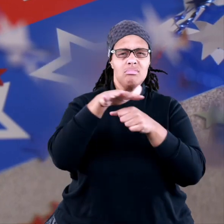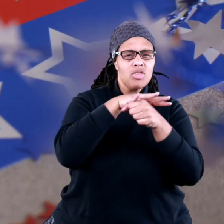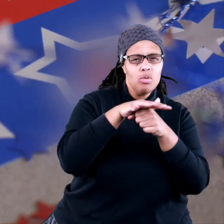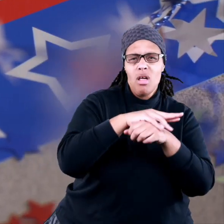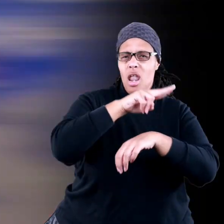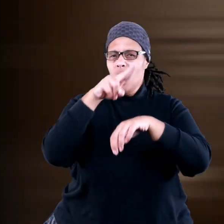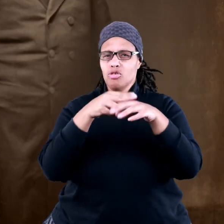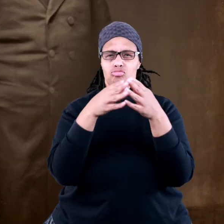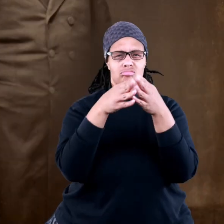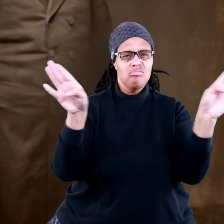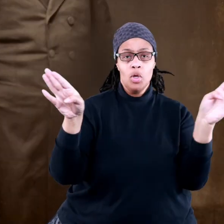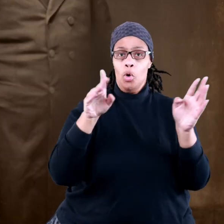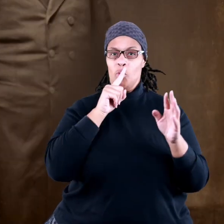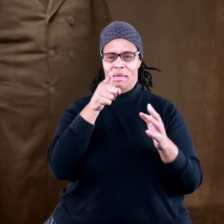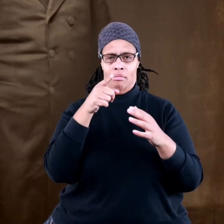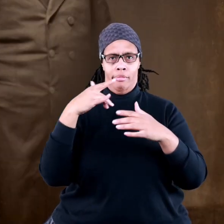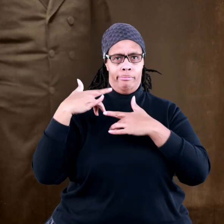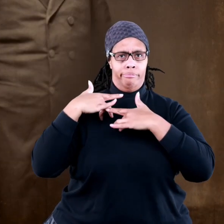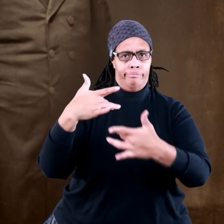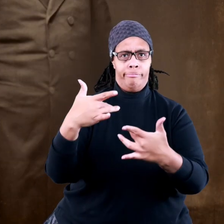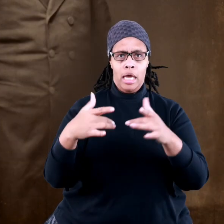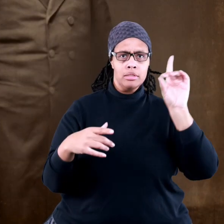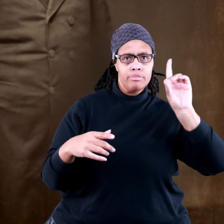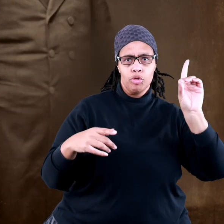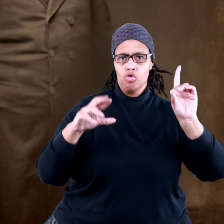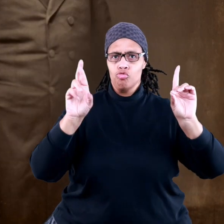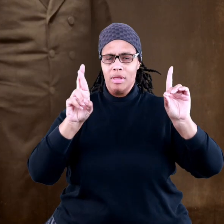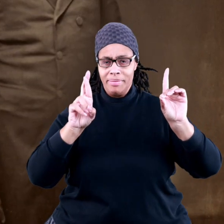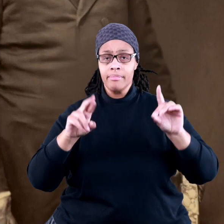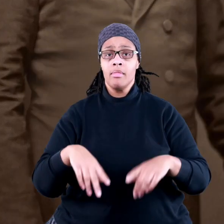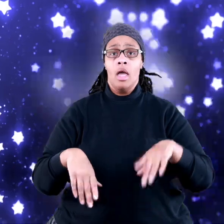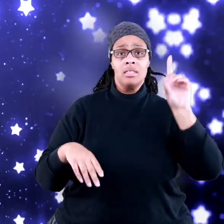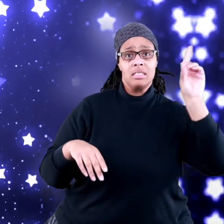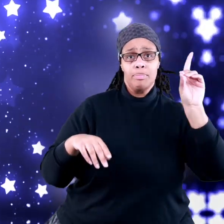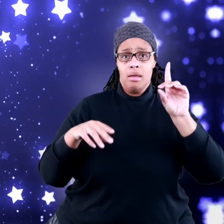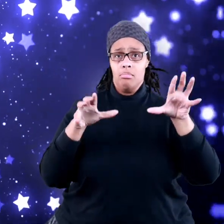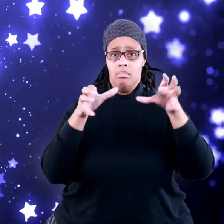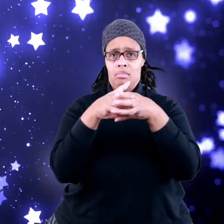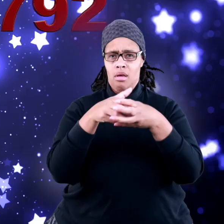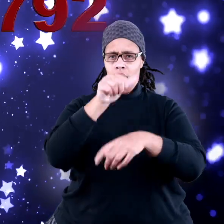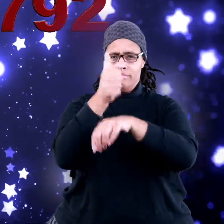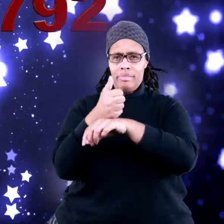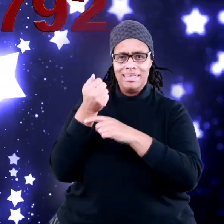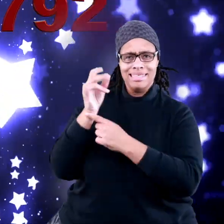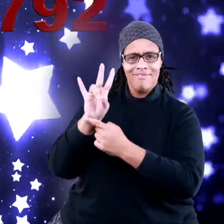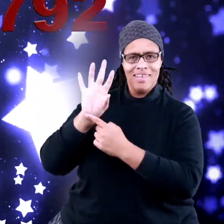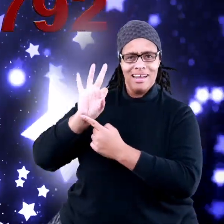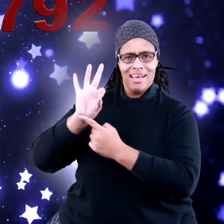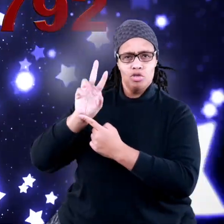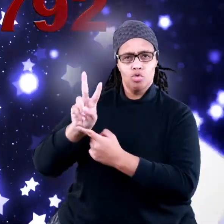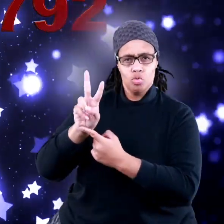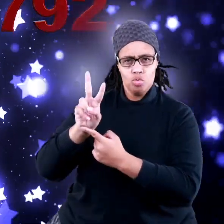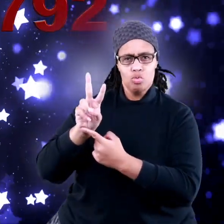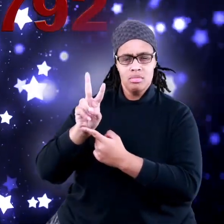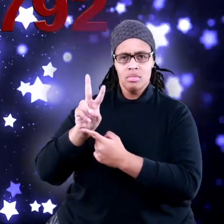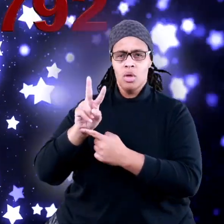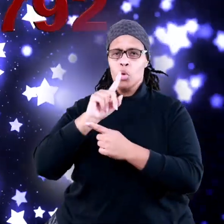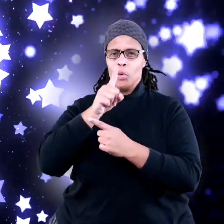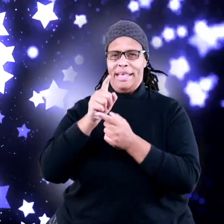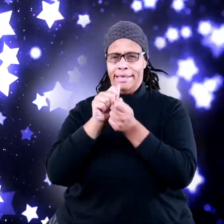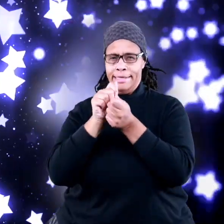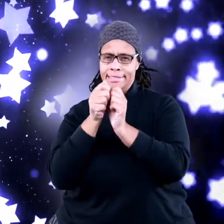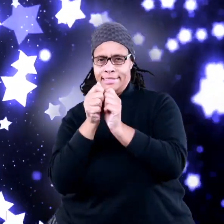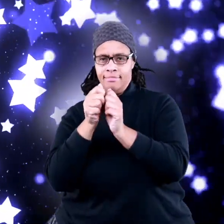local or national, are either a Democrat or a Republican. The Democratic Party was formed in 1792,